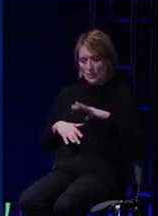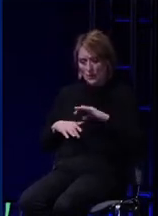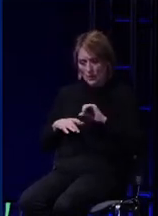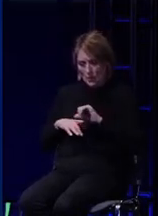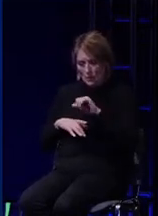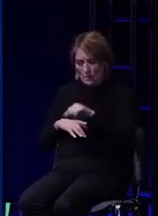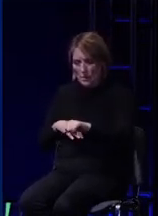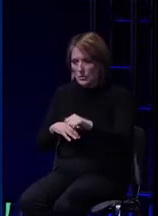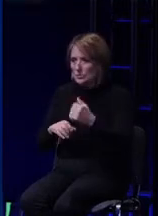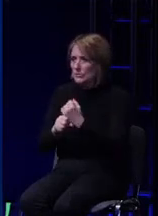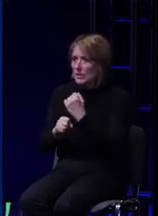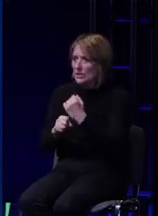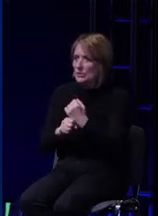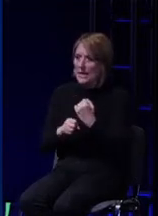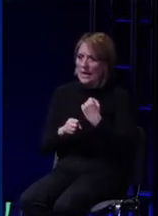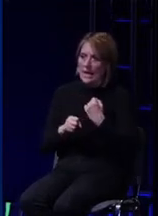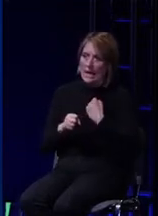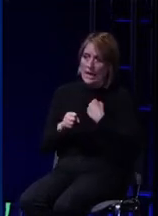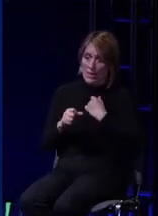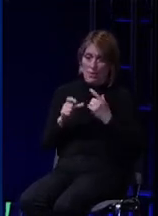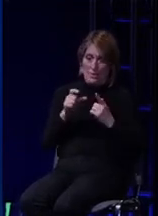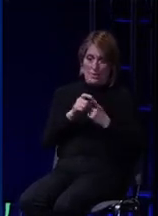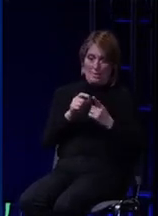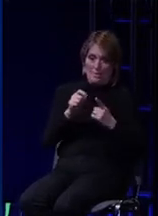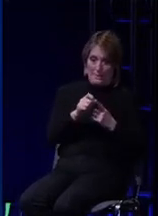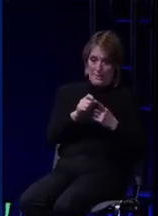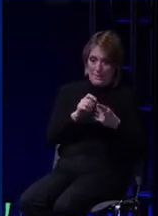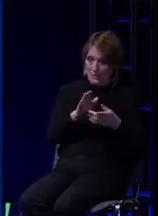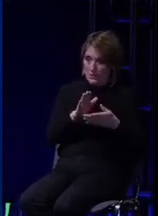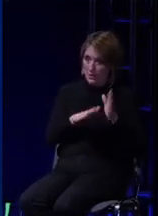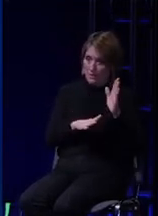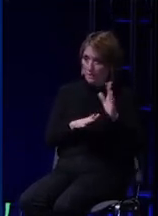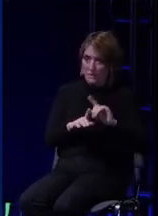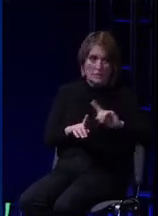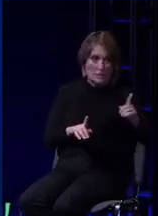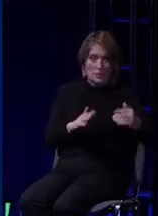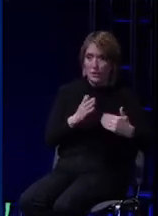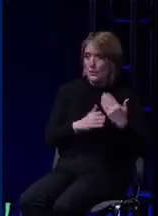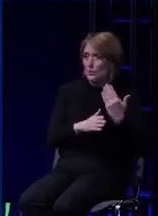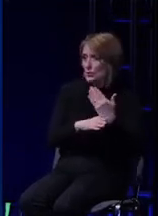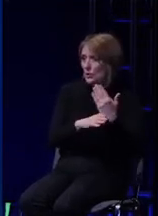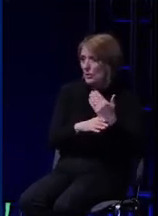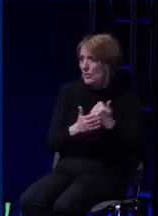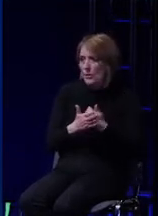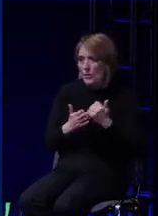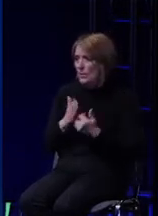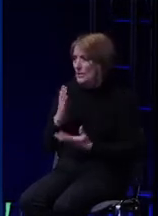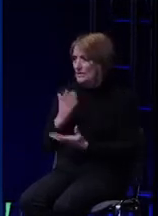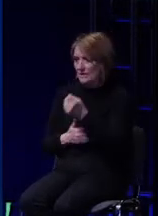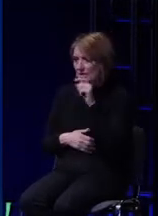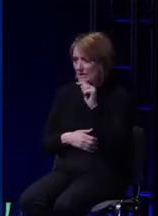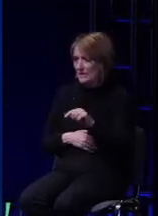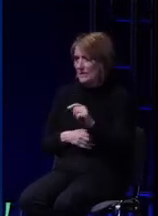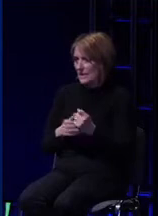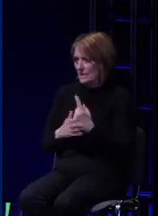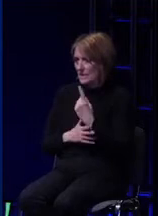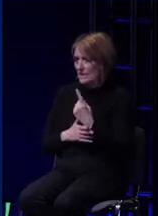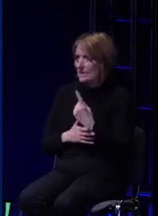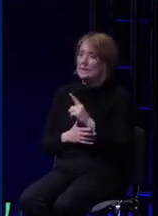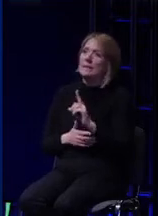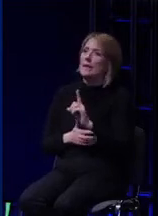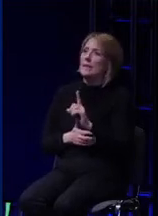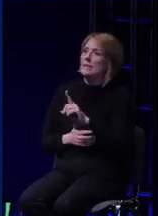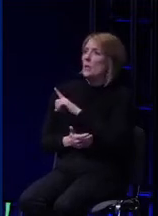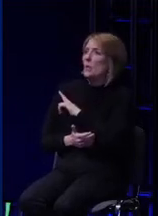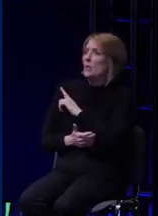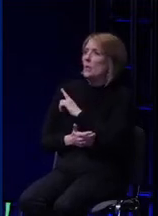Pados, who was our DP on Kingdom, he was off on his next job, and this is the problem we always find, and that's the real benefit of things